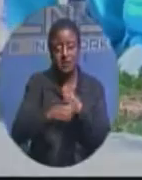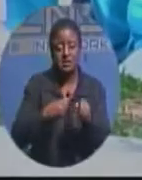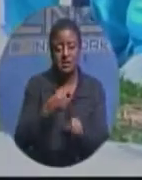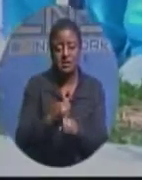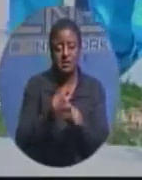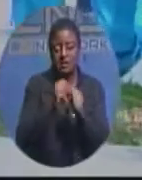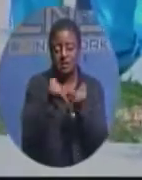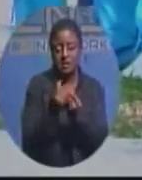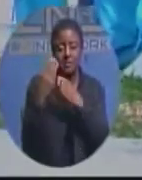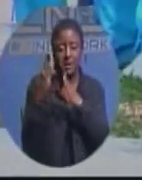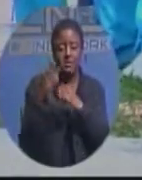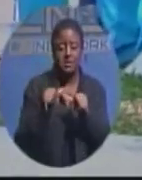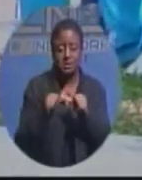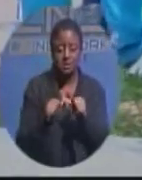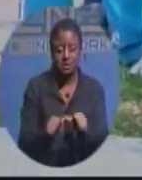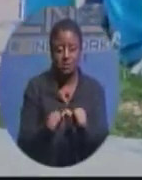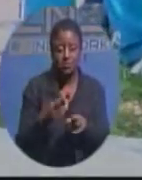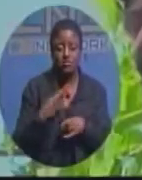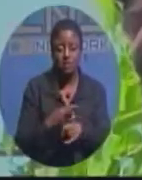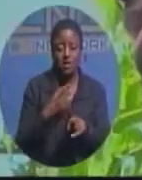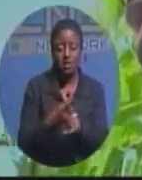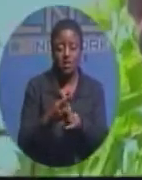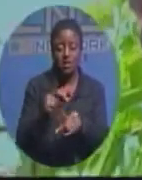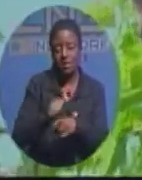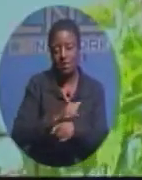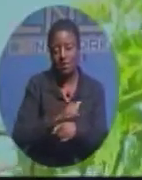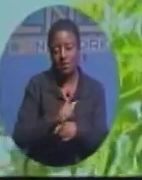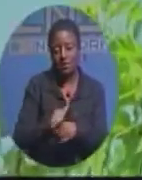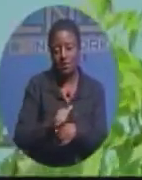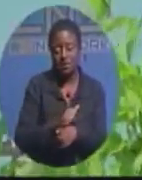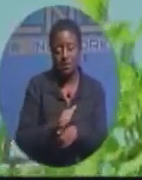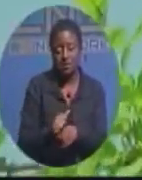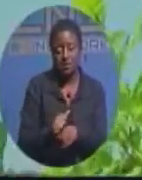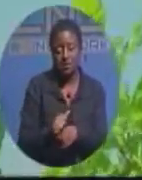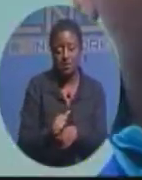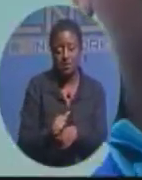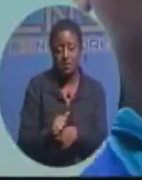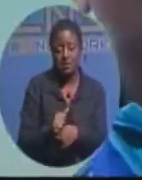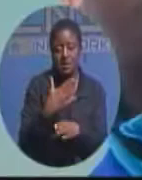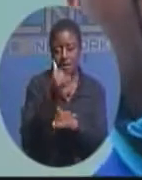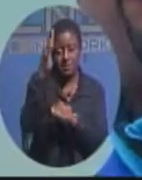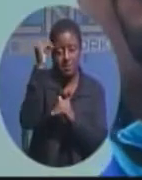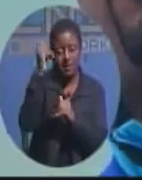as they look for a similar performance against what is expected to be a higher level of competition.